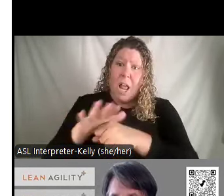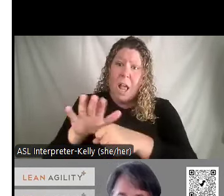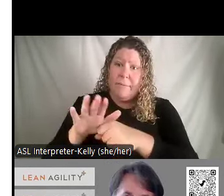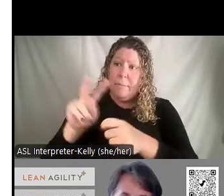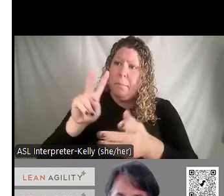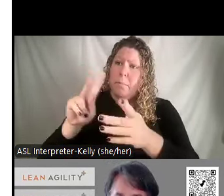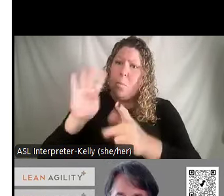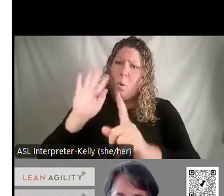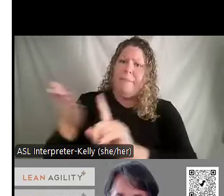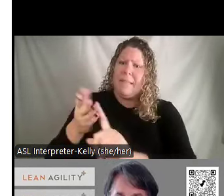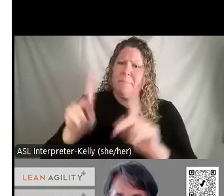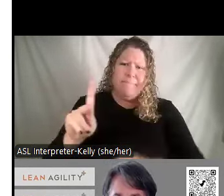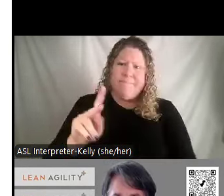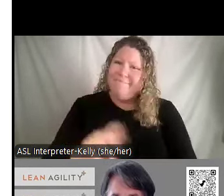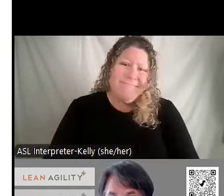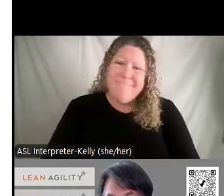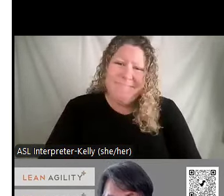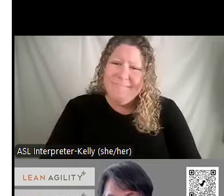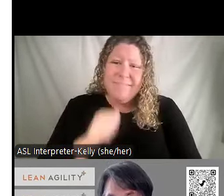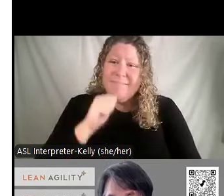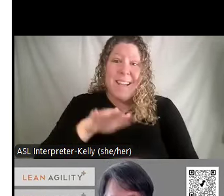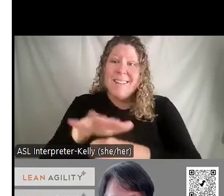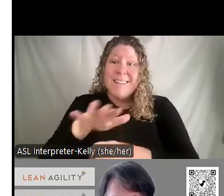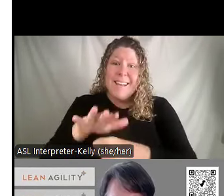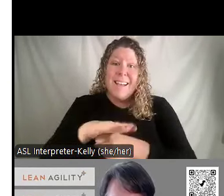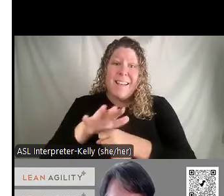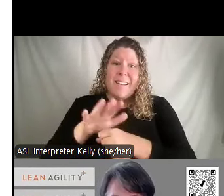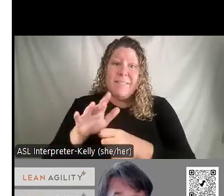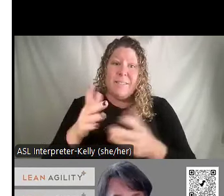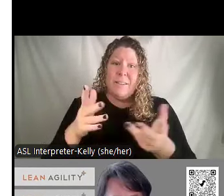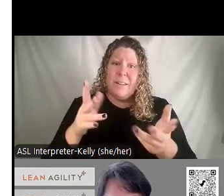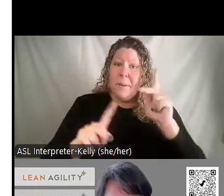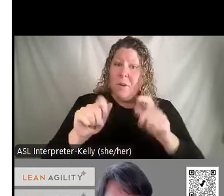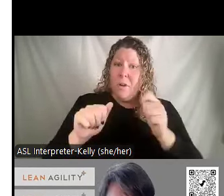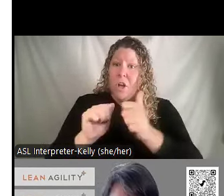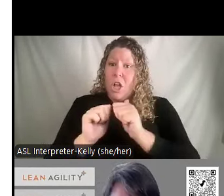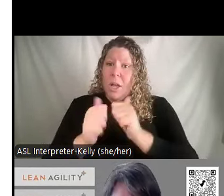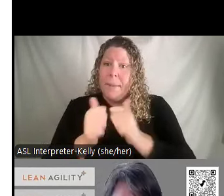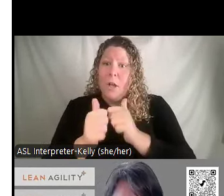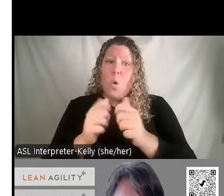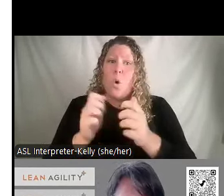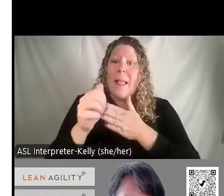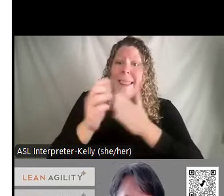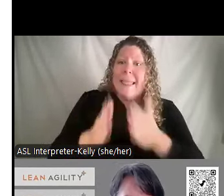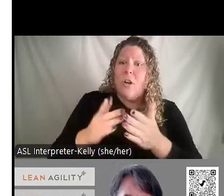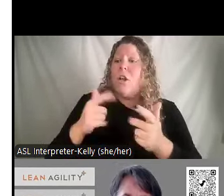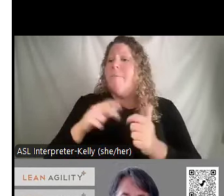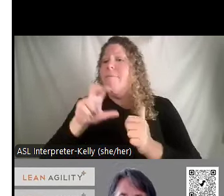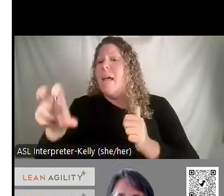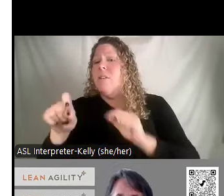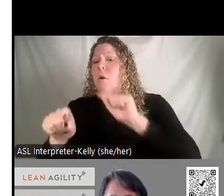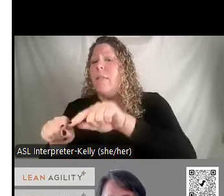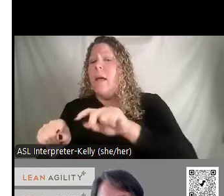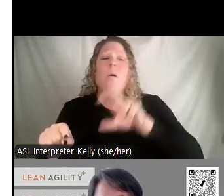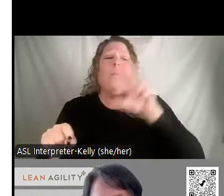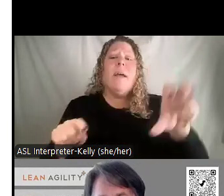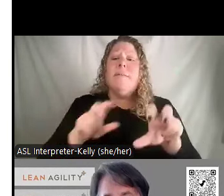because you're competing with so many other things where people could choose to spend their time and leaders could choose to invest. So what I found